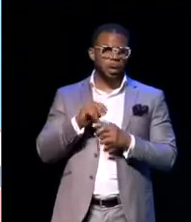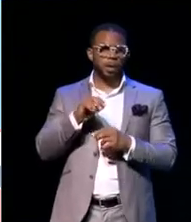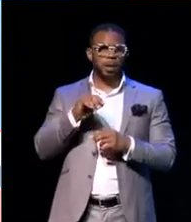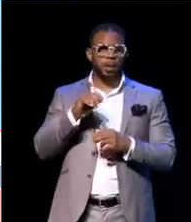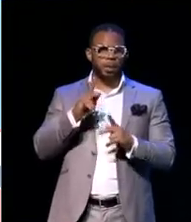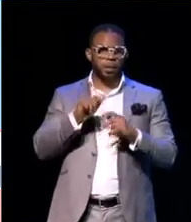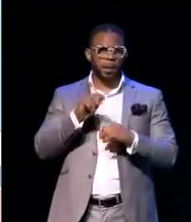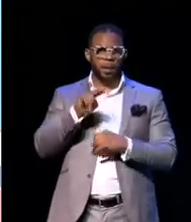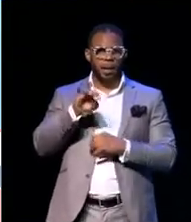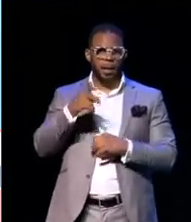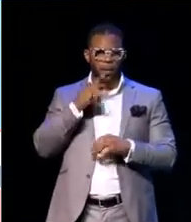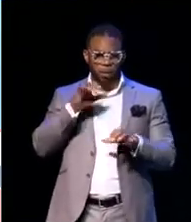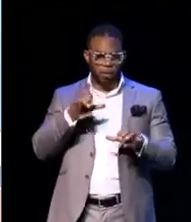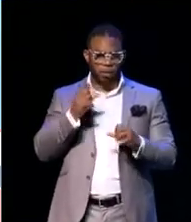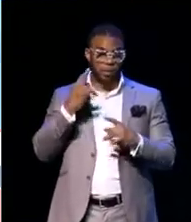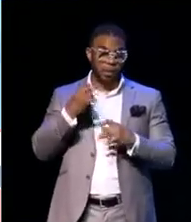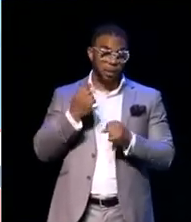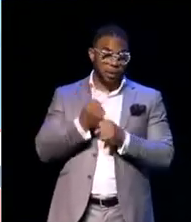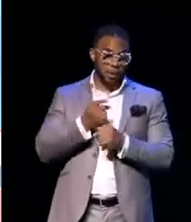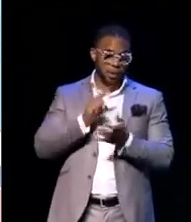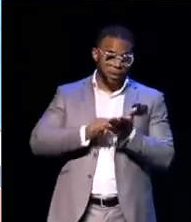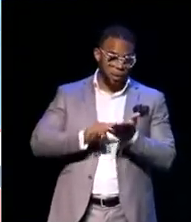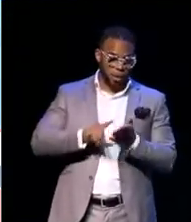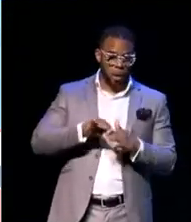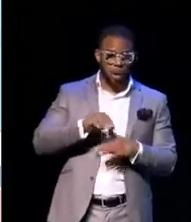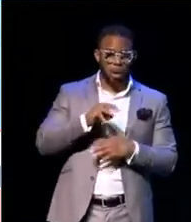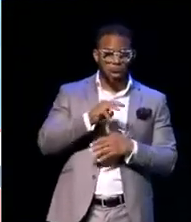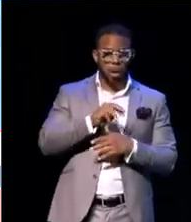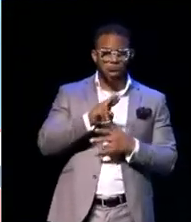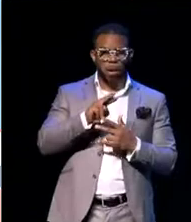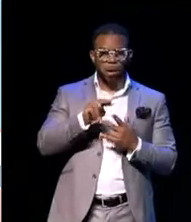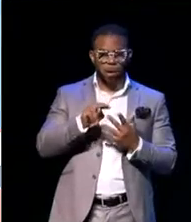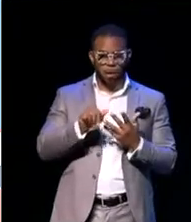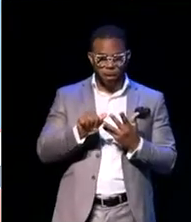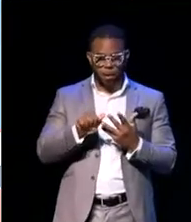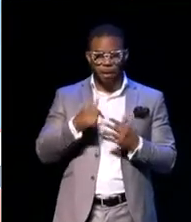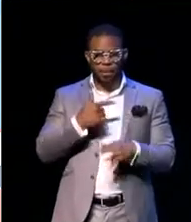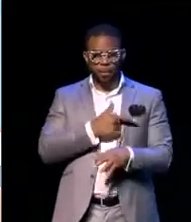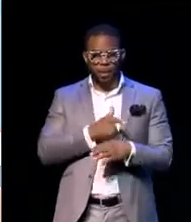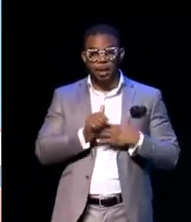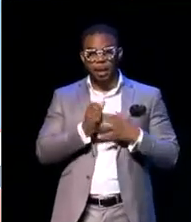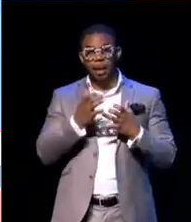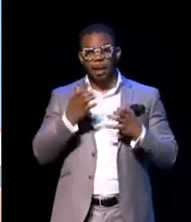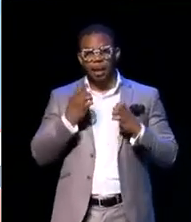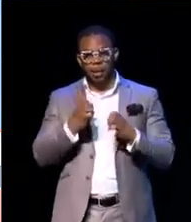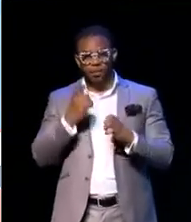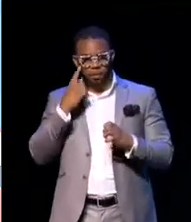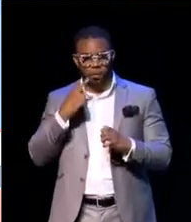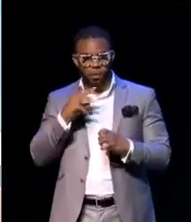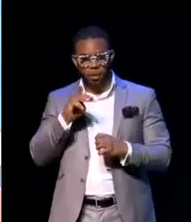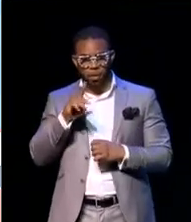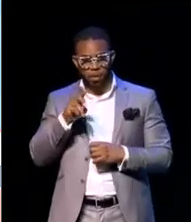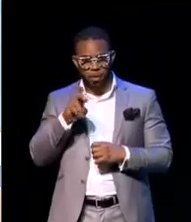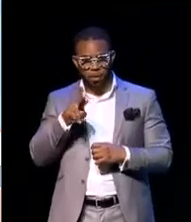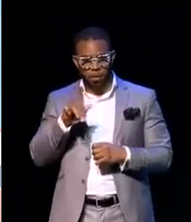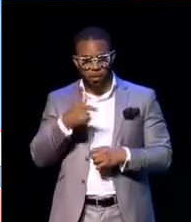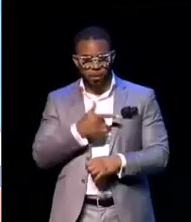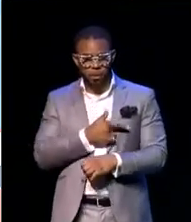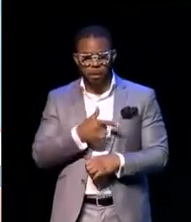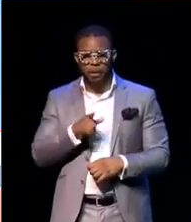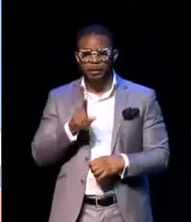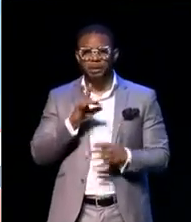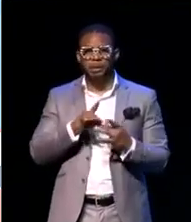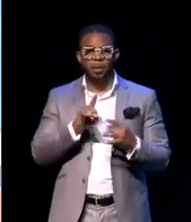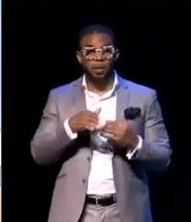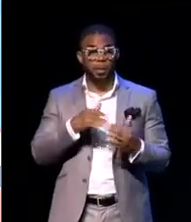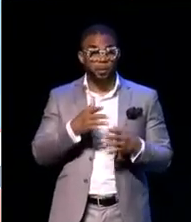NIH who had done years of research on mRNA vaccines and led a lot of the efforts for the Moderna vaccine. She